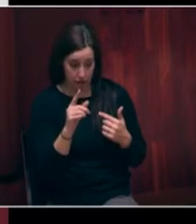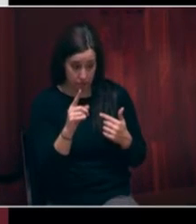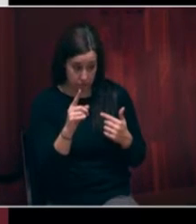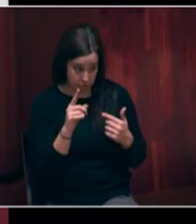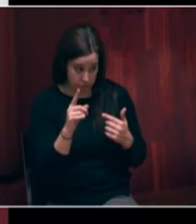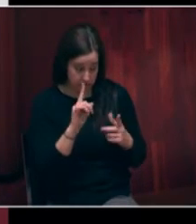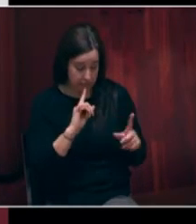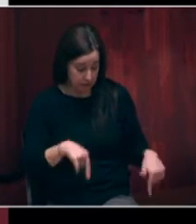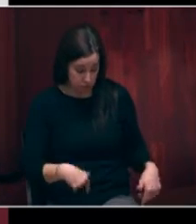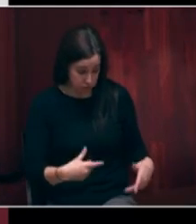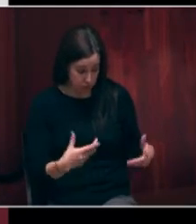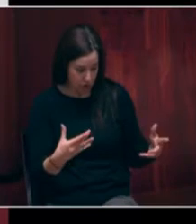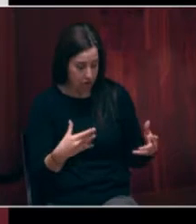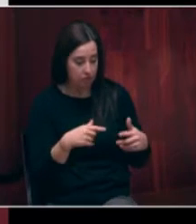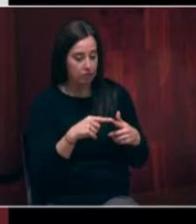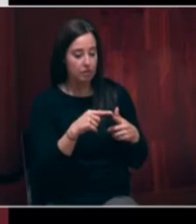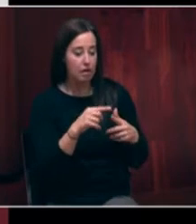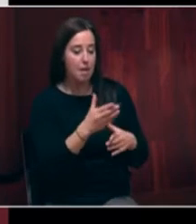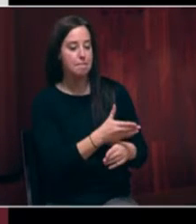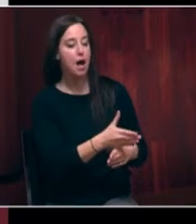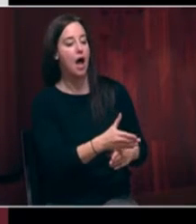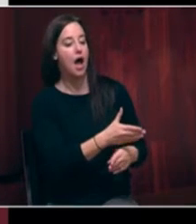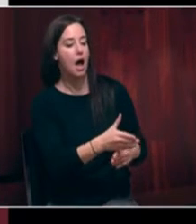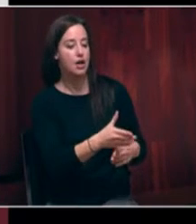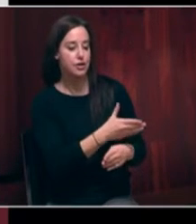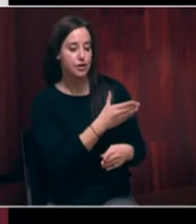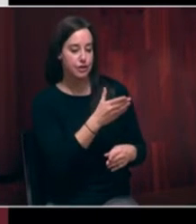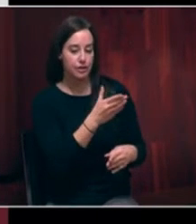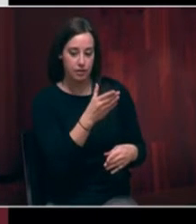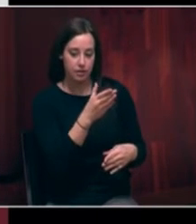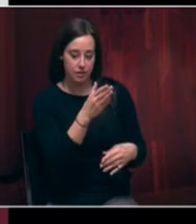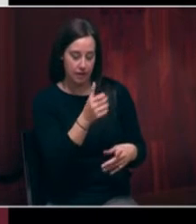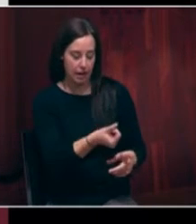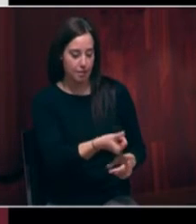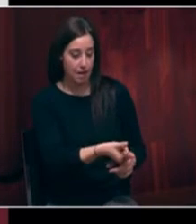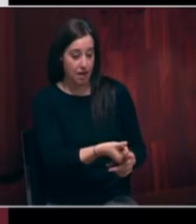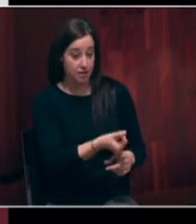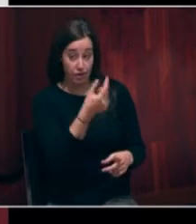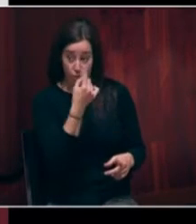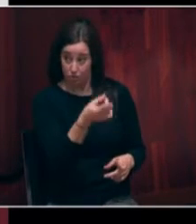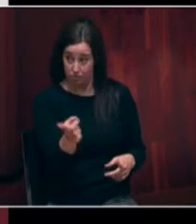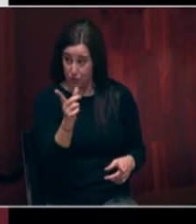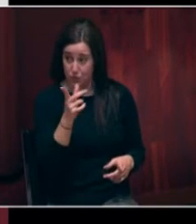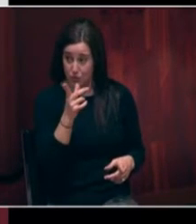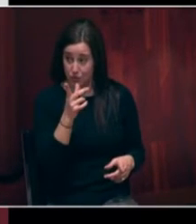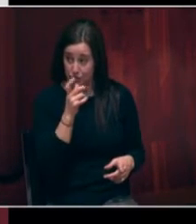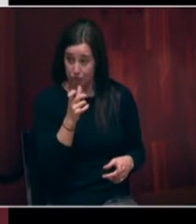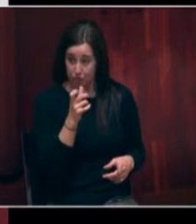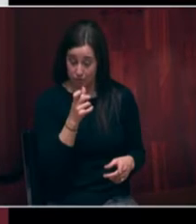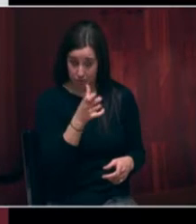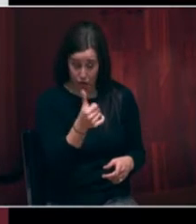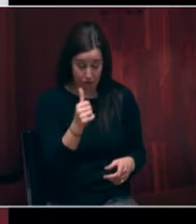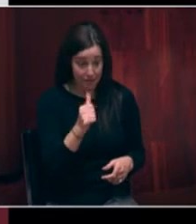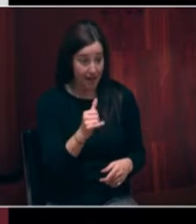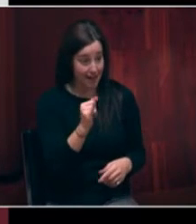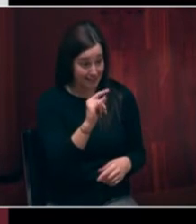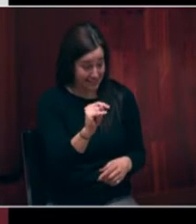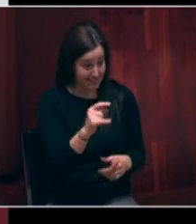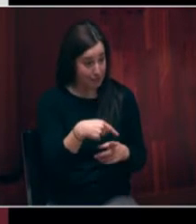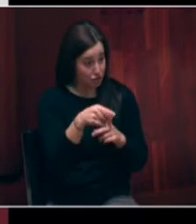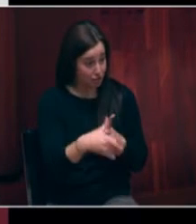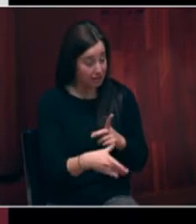their systems at the moderate confidentiality impact value. Now, for the folks in the room who are not IT specialists, what that really means is that if you looked